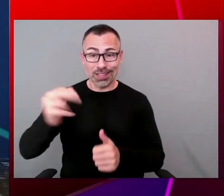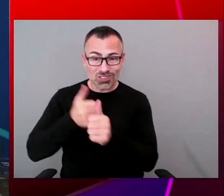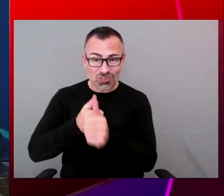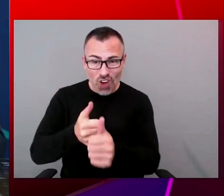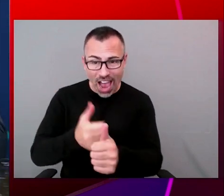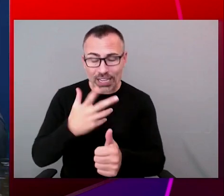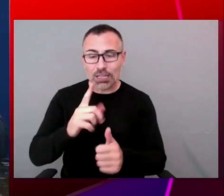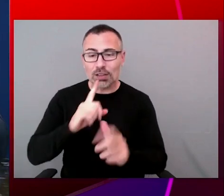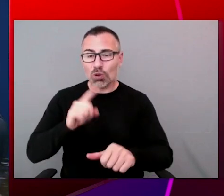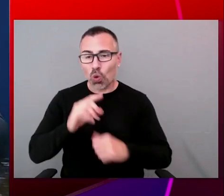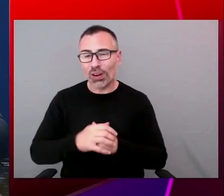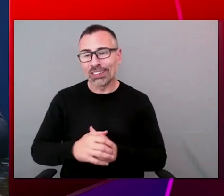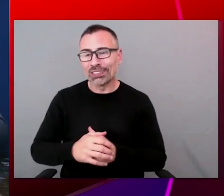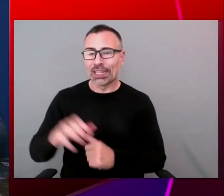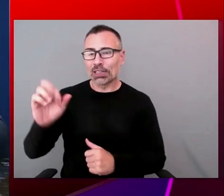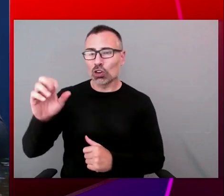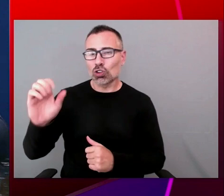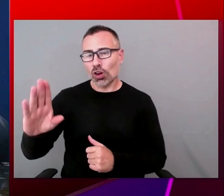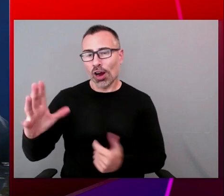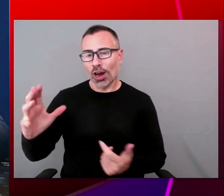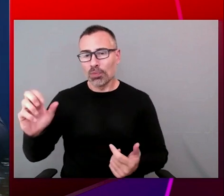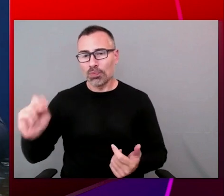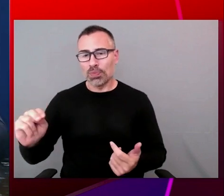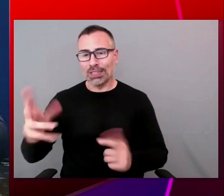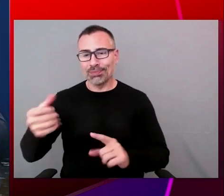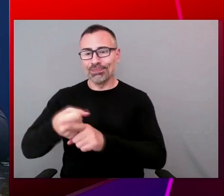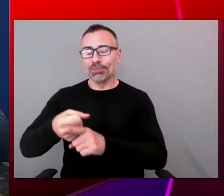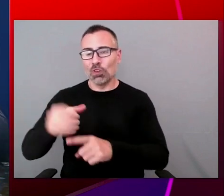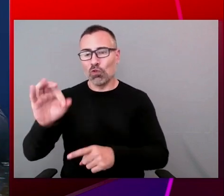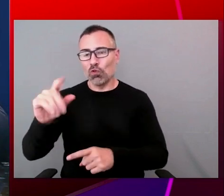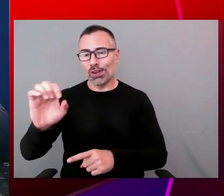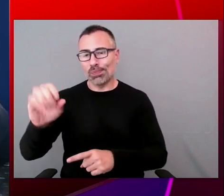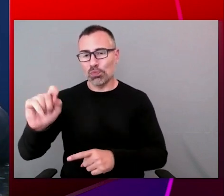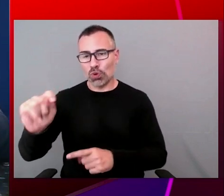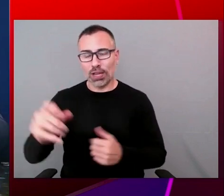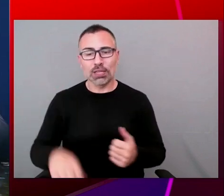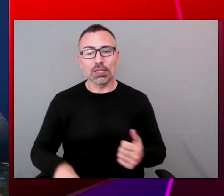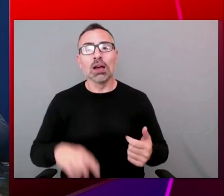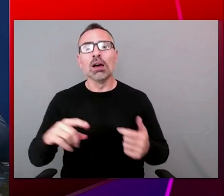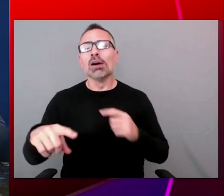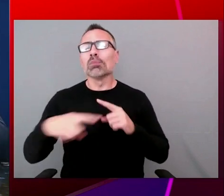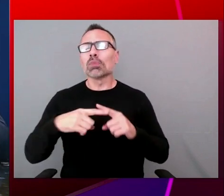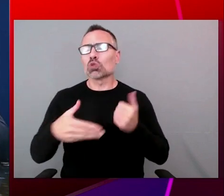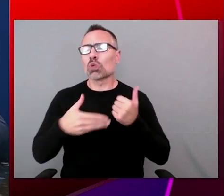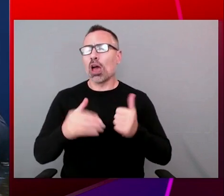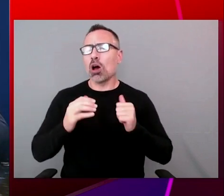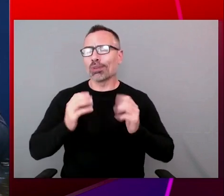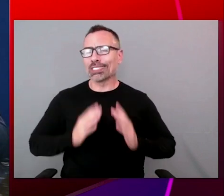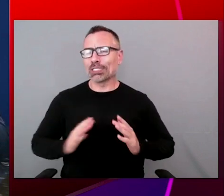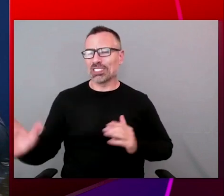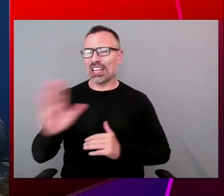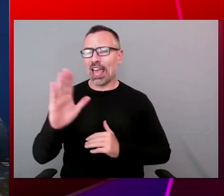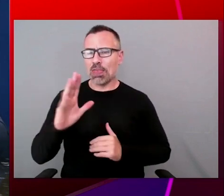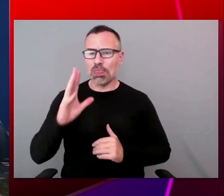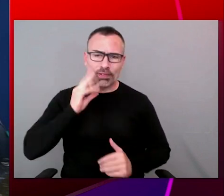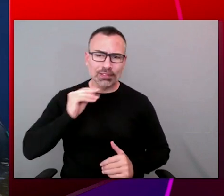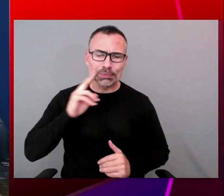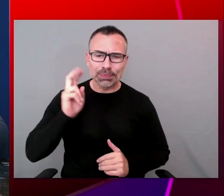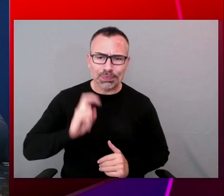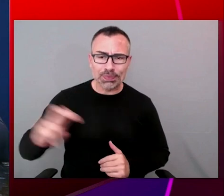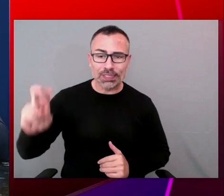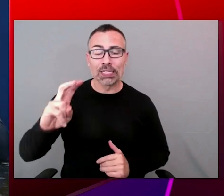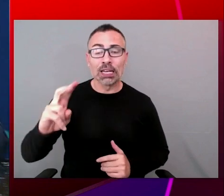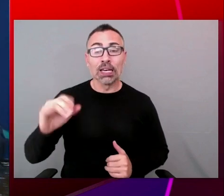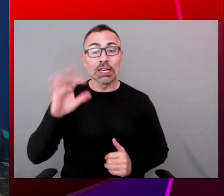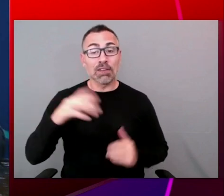AWS has, right? And we help customers at where they're at in their journey, right? You see, right now, I would say sustainability, if I was to, paraphrase, it's